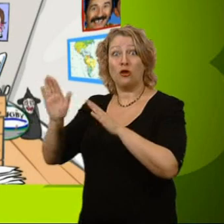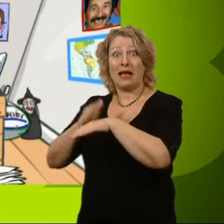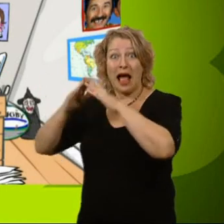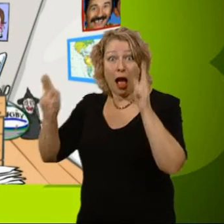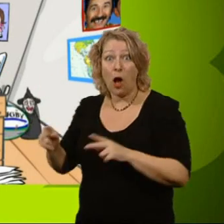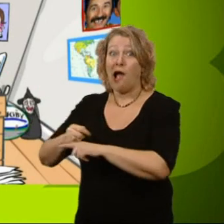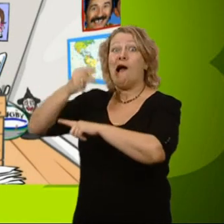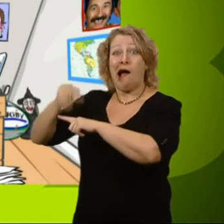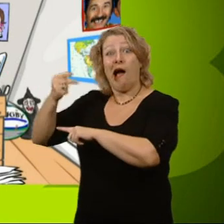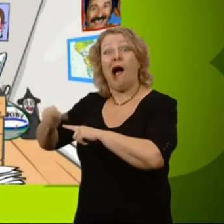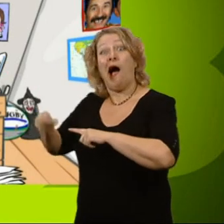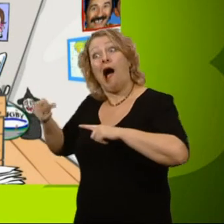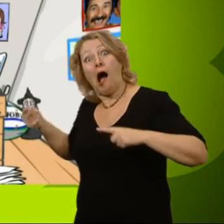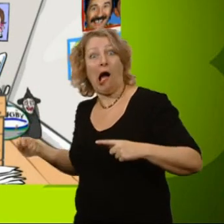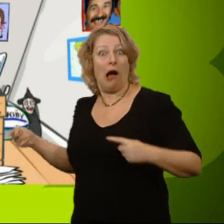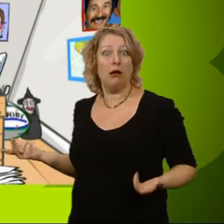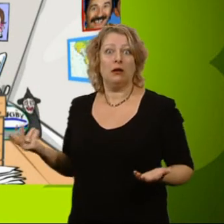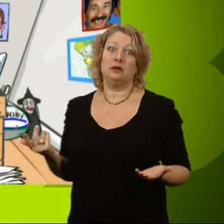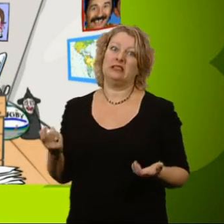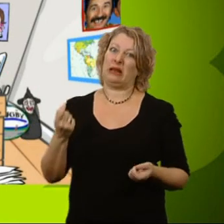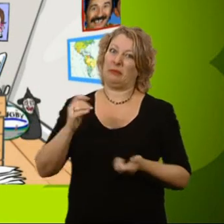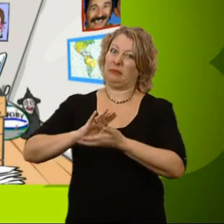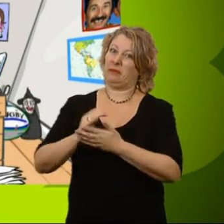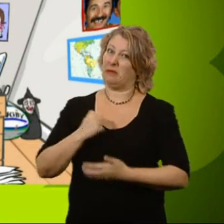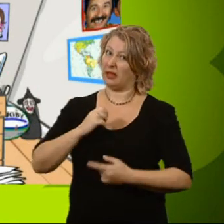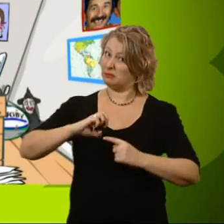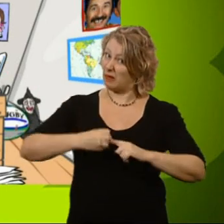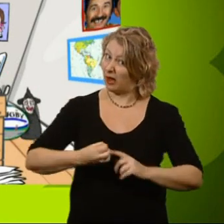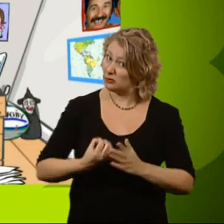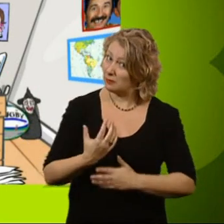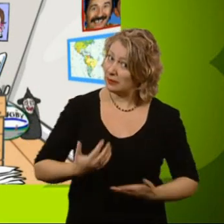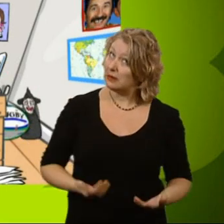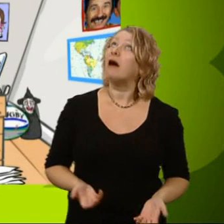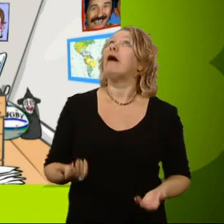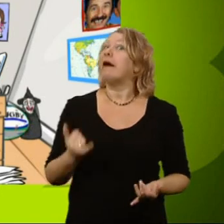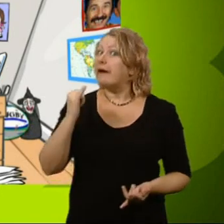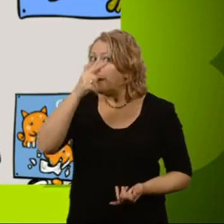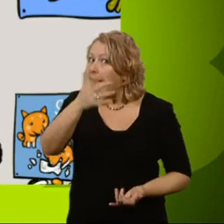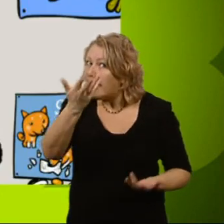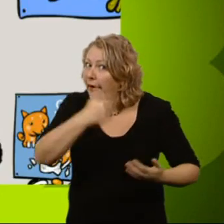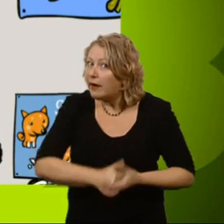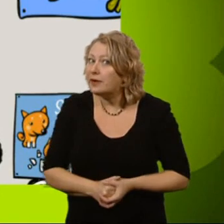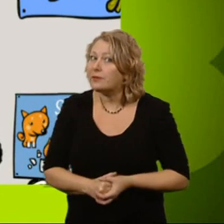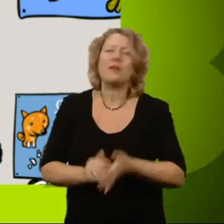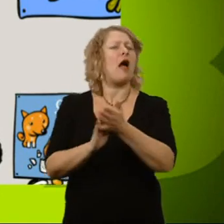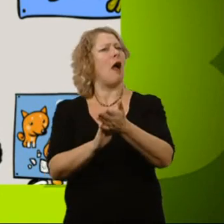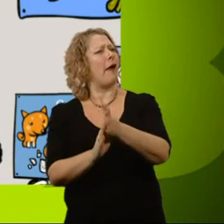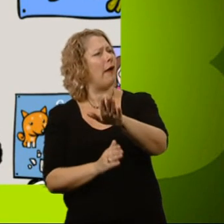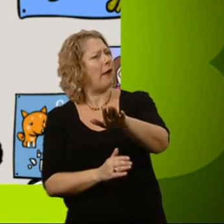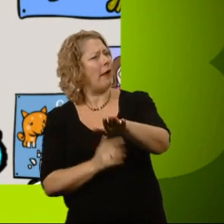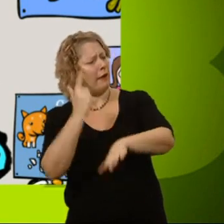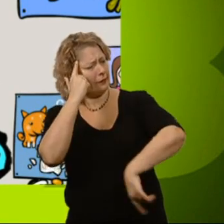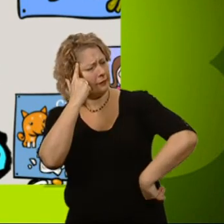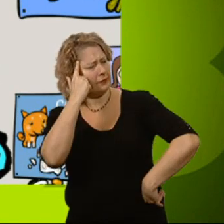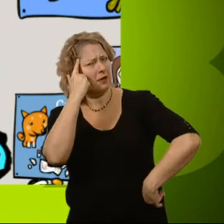next-door neighbour but one's greenhouse. He slightly squished one of my tomato plants. Just my luck. Actually, come